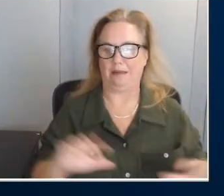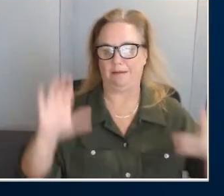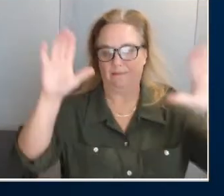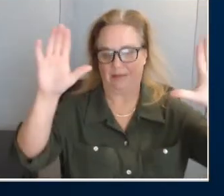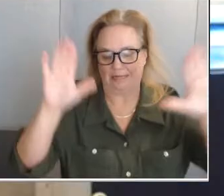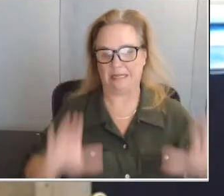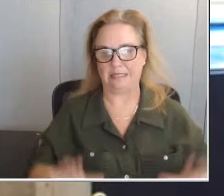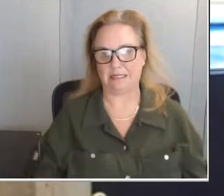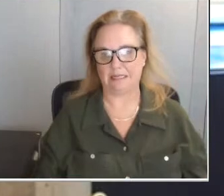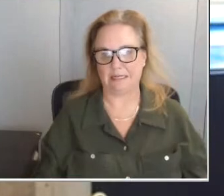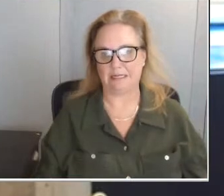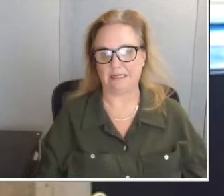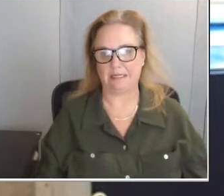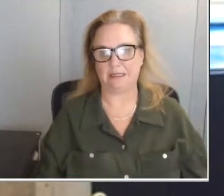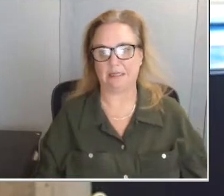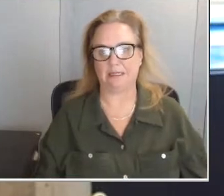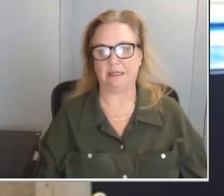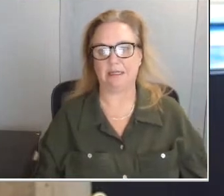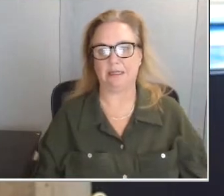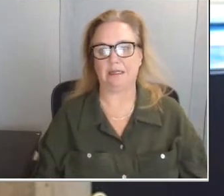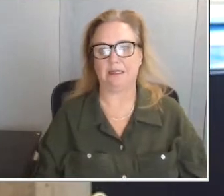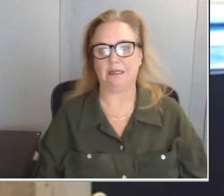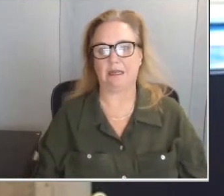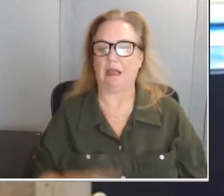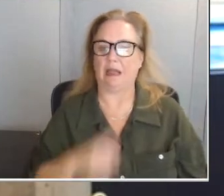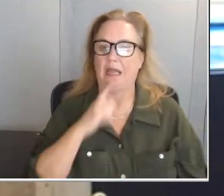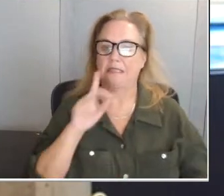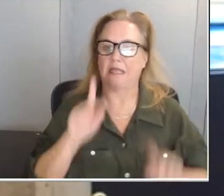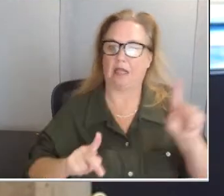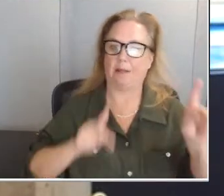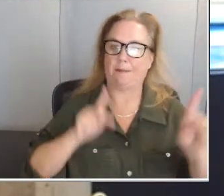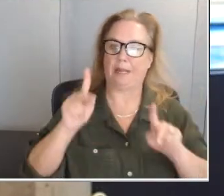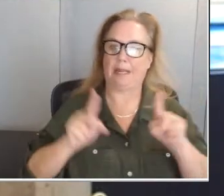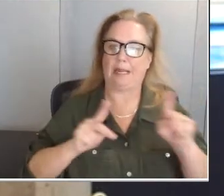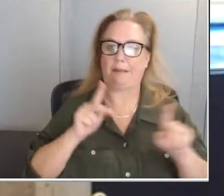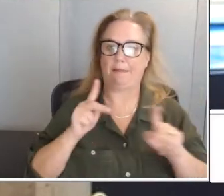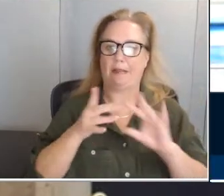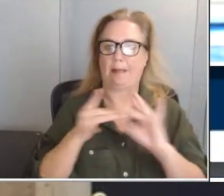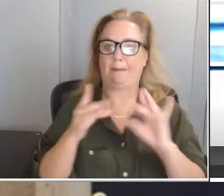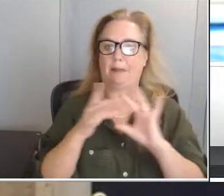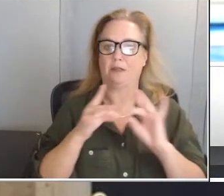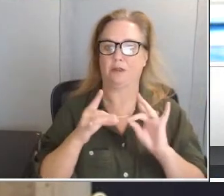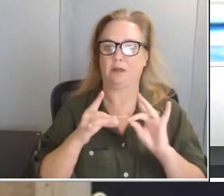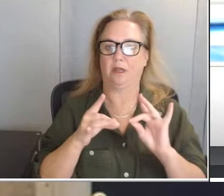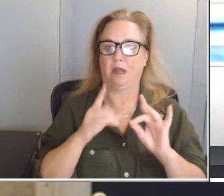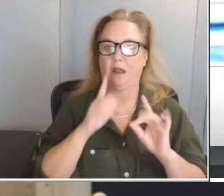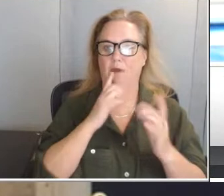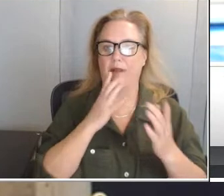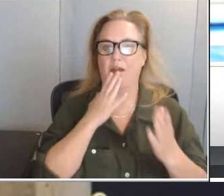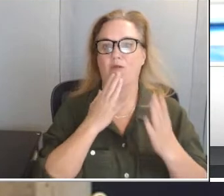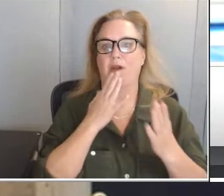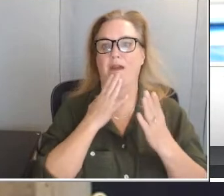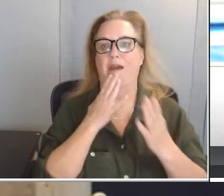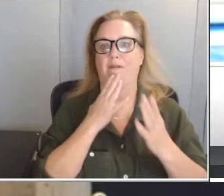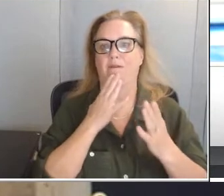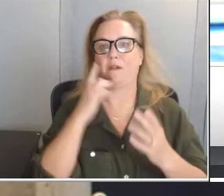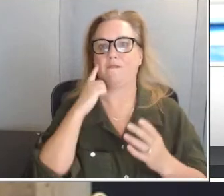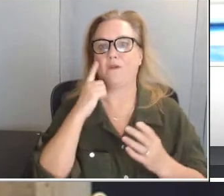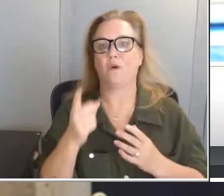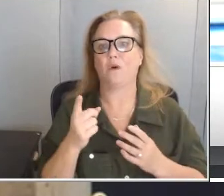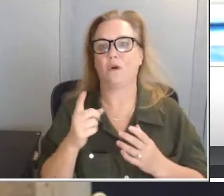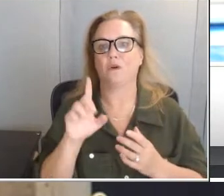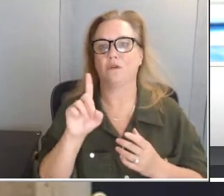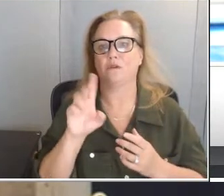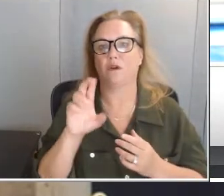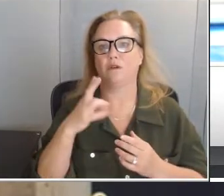Fantastic. I tell people like I mentioned earlier, I'm infinitely grateful for